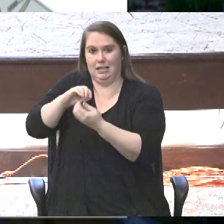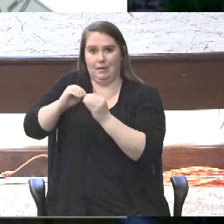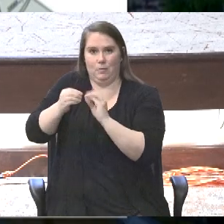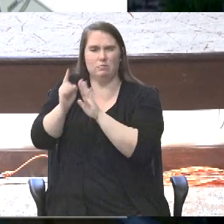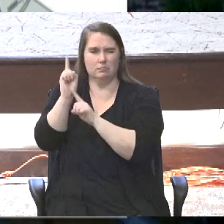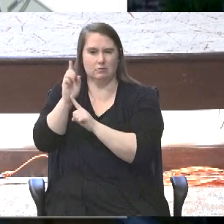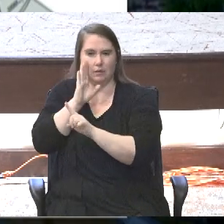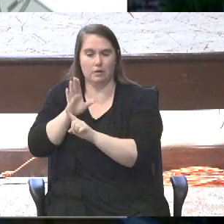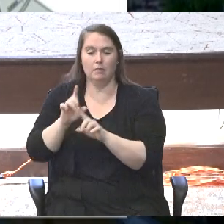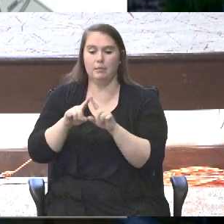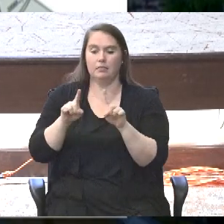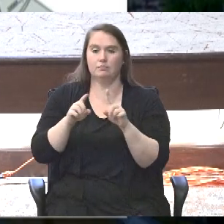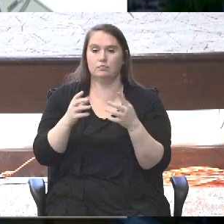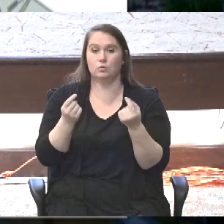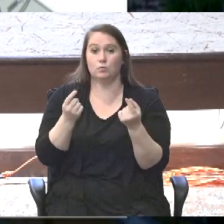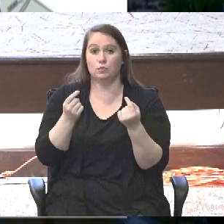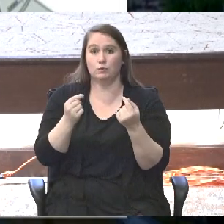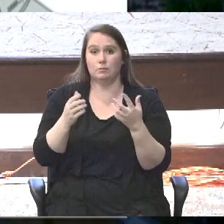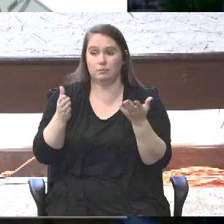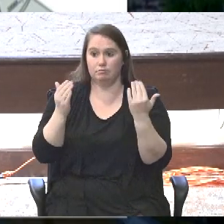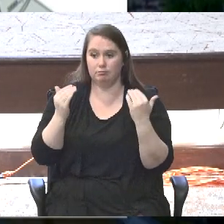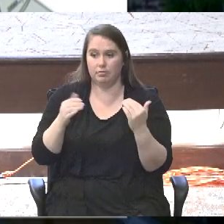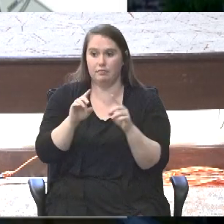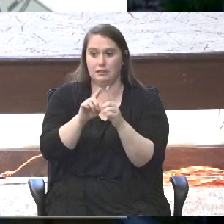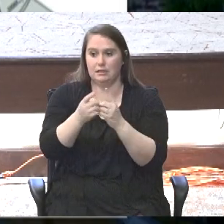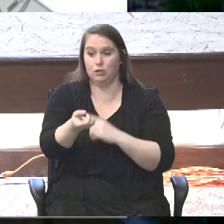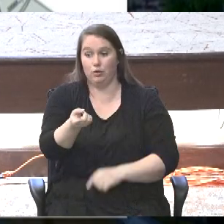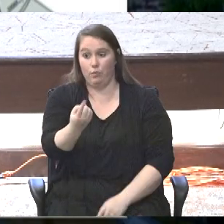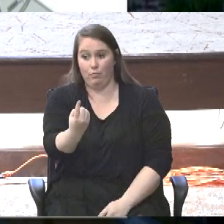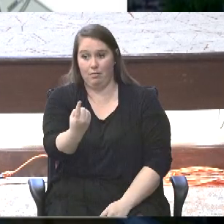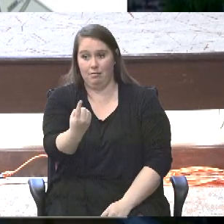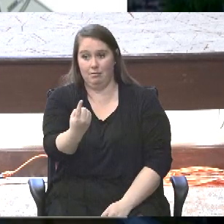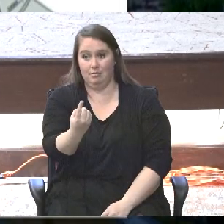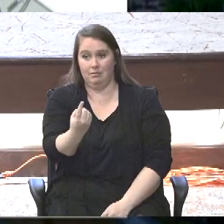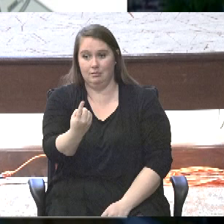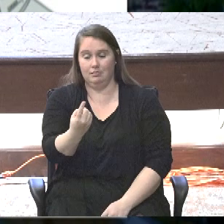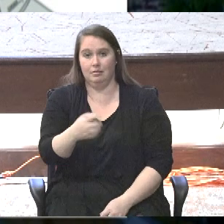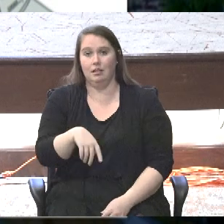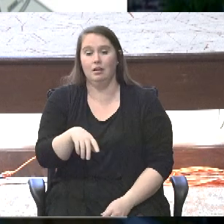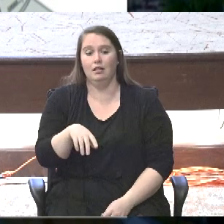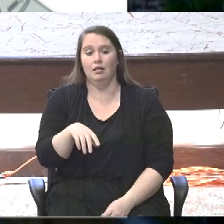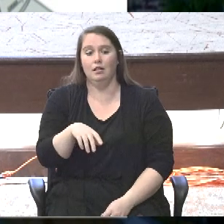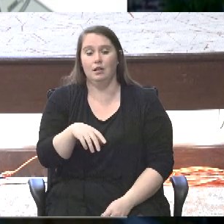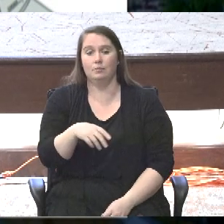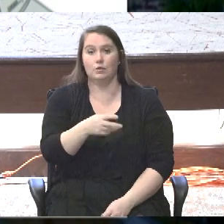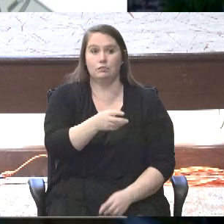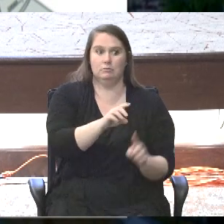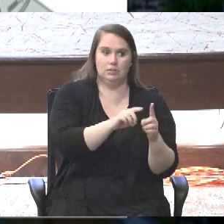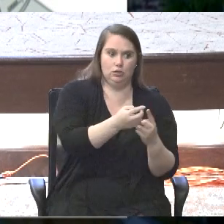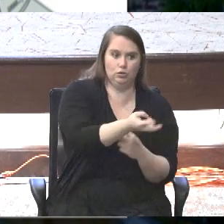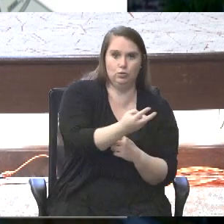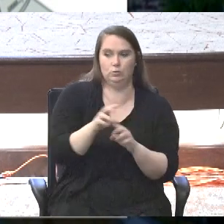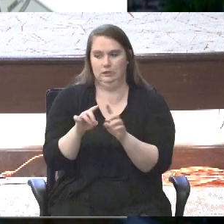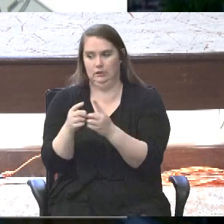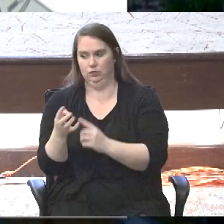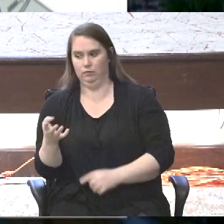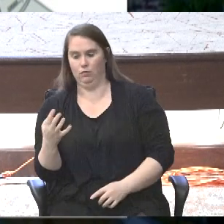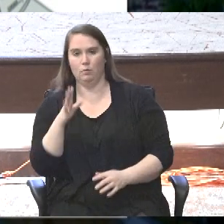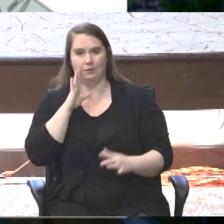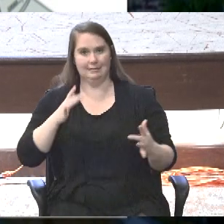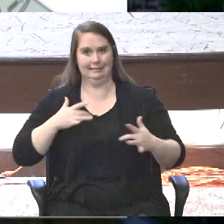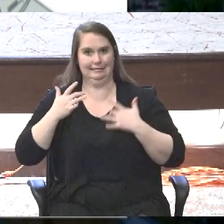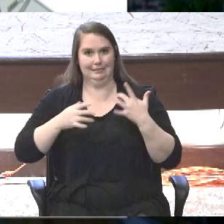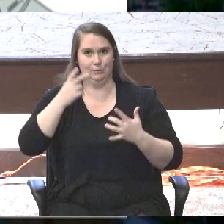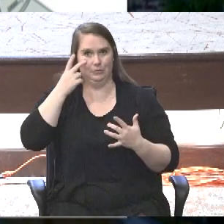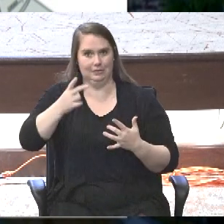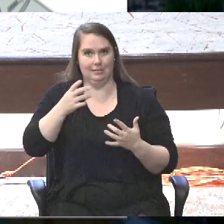that street work is taking place. And I think for District 1, 2, and 4, you'll be pleased to see